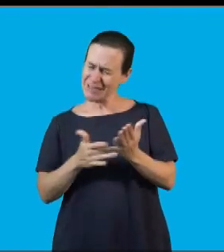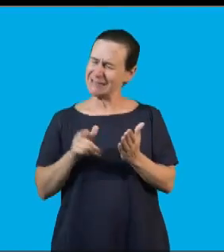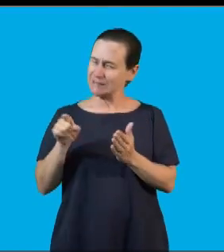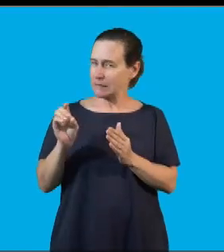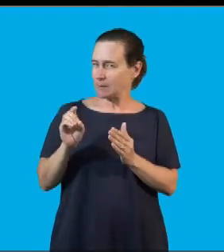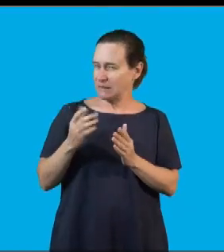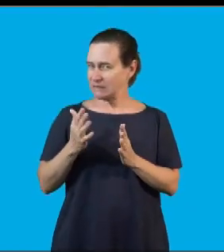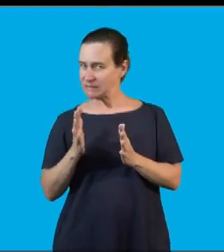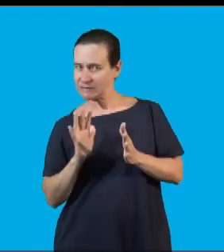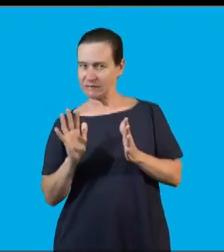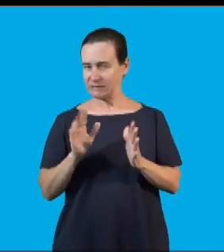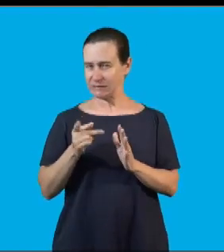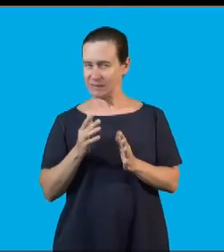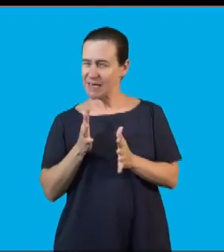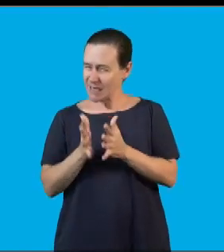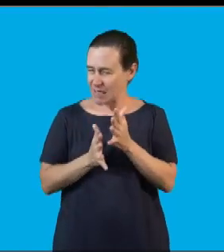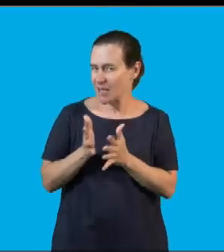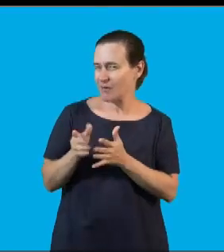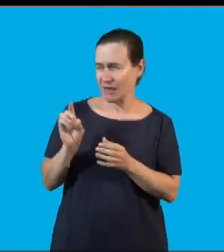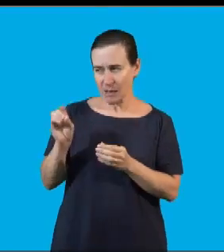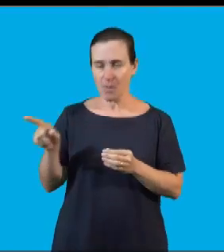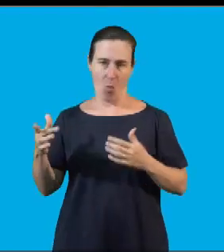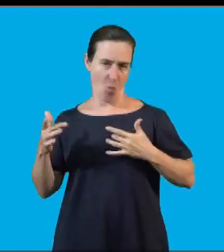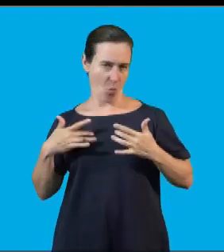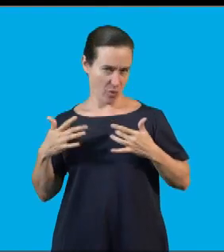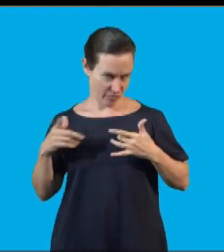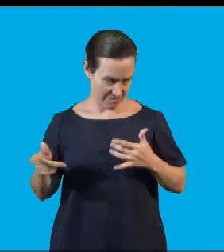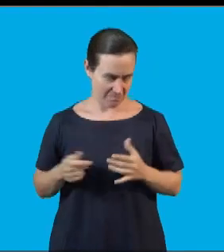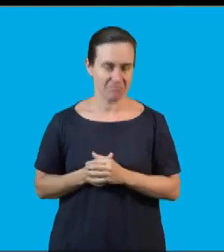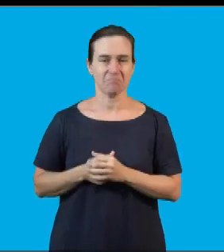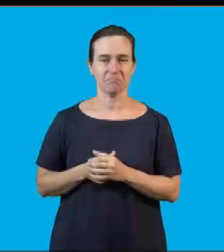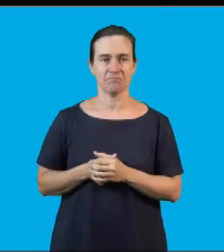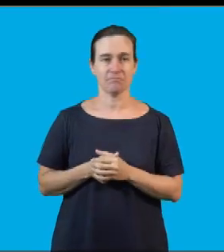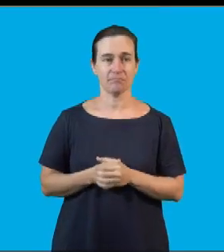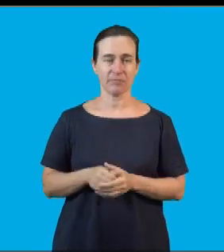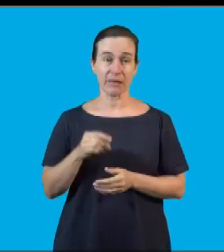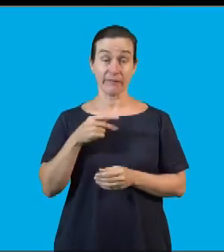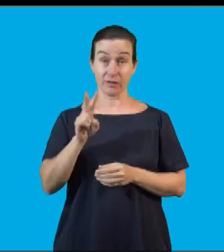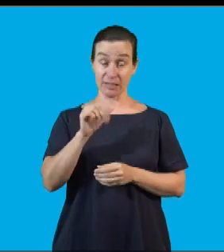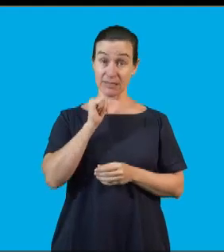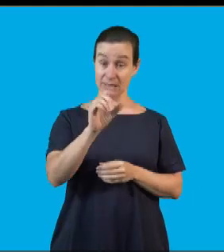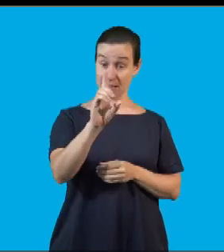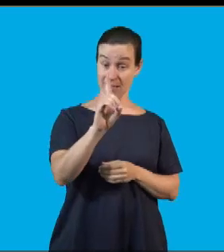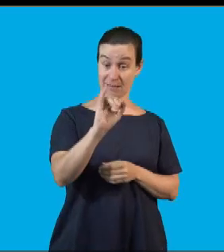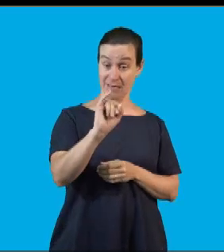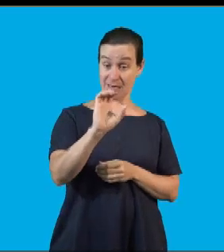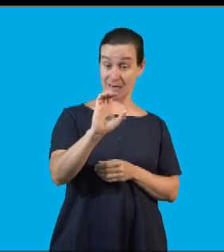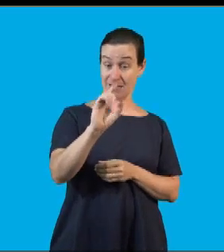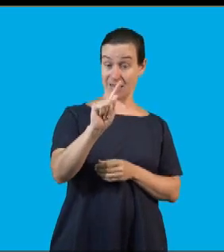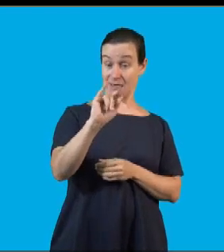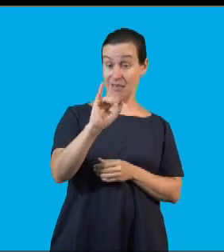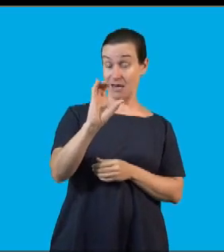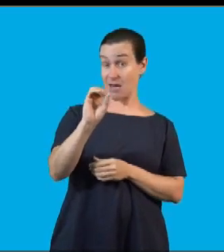towards technology in healthcare, he is quite worried about that. And then you'll see wherever there's a diction question, you